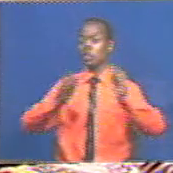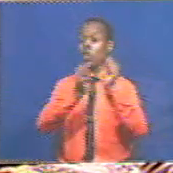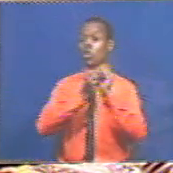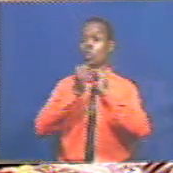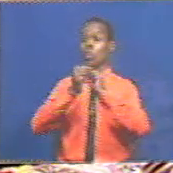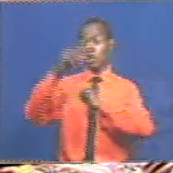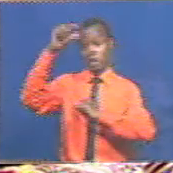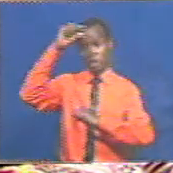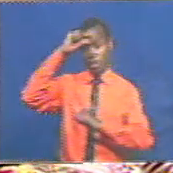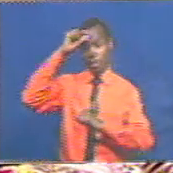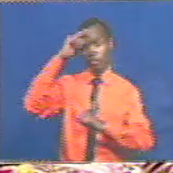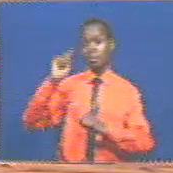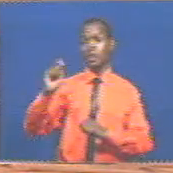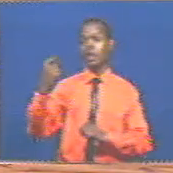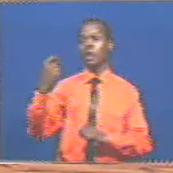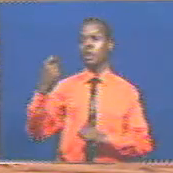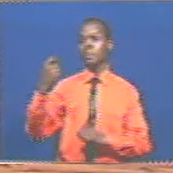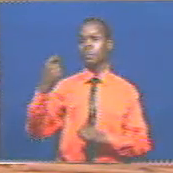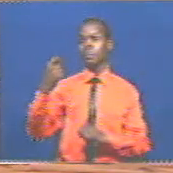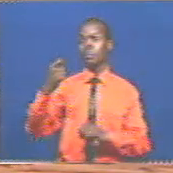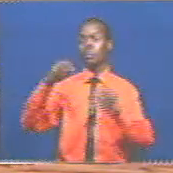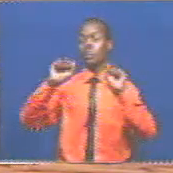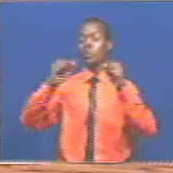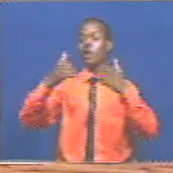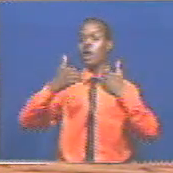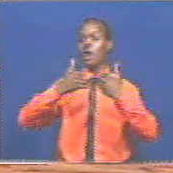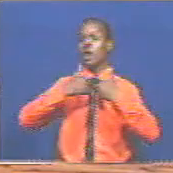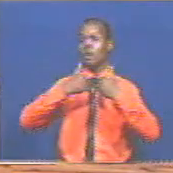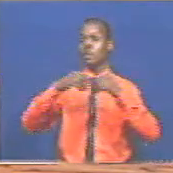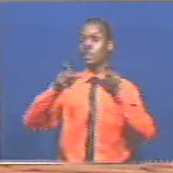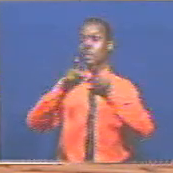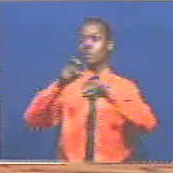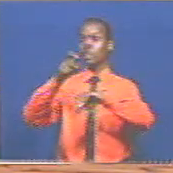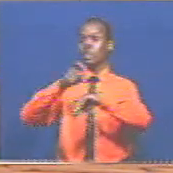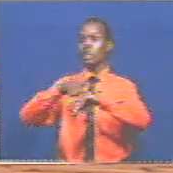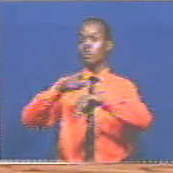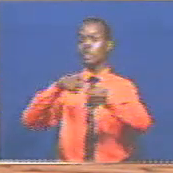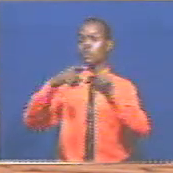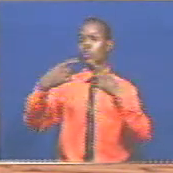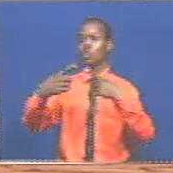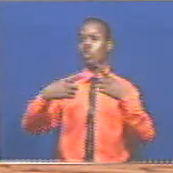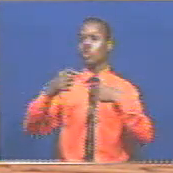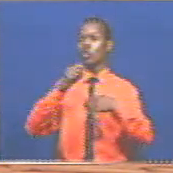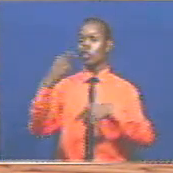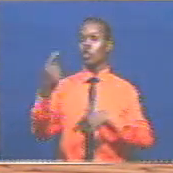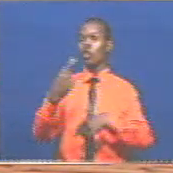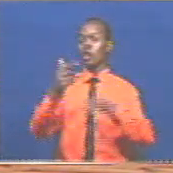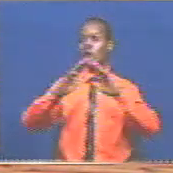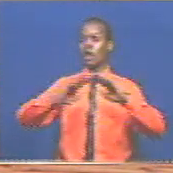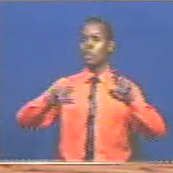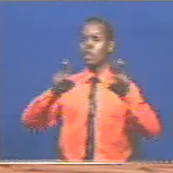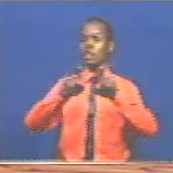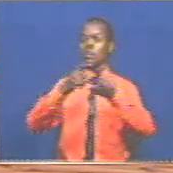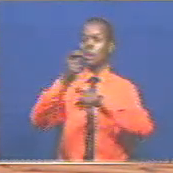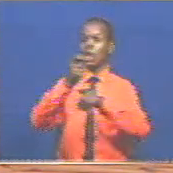government of Kenya so that we were having that and at the same time we also talk not only in term housing is also in terms of